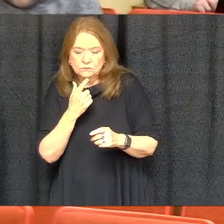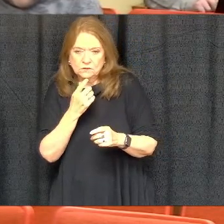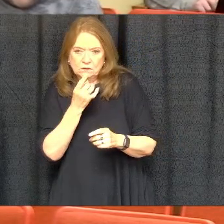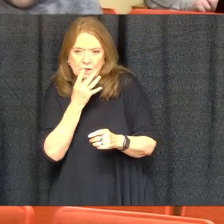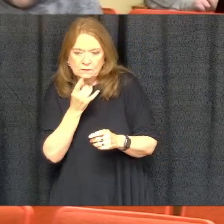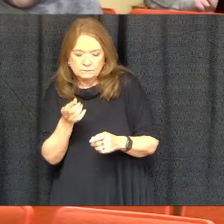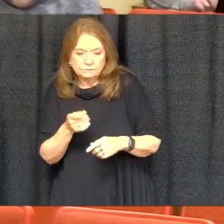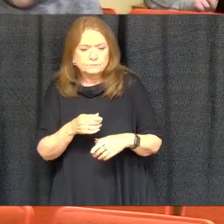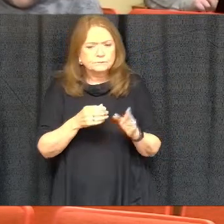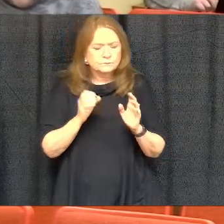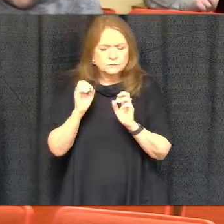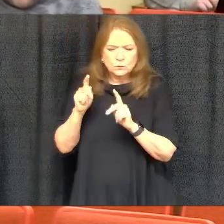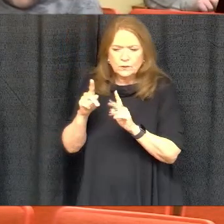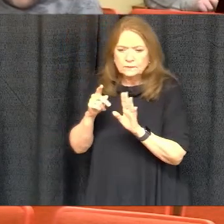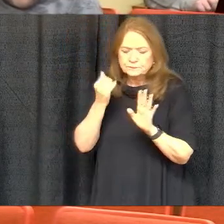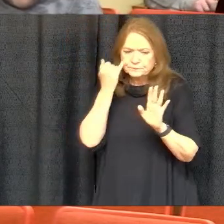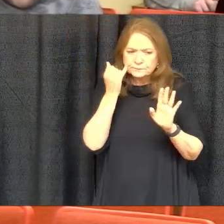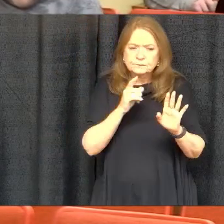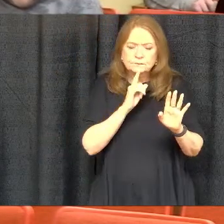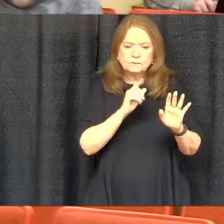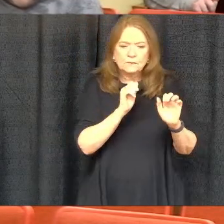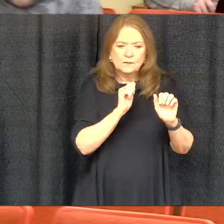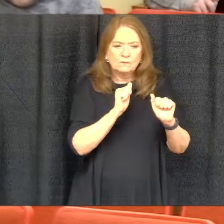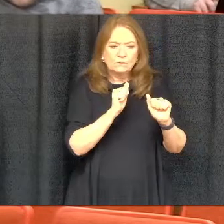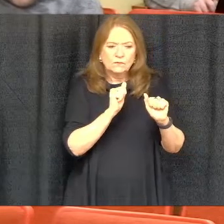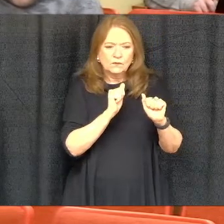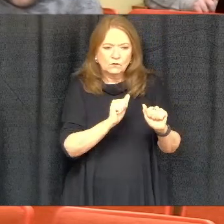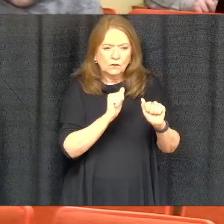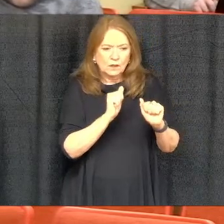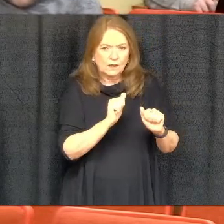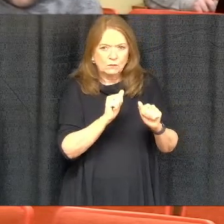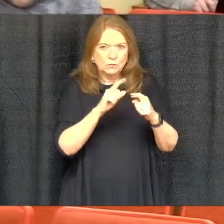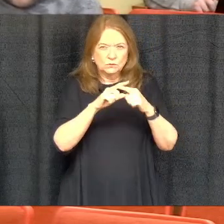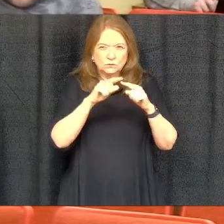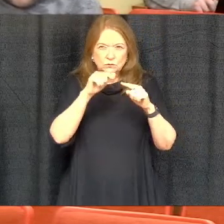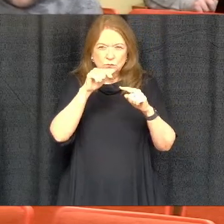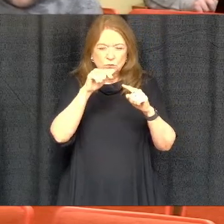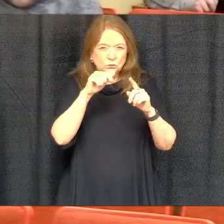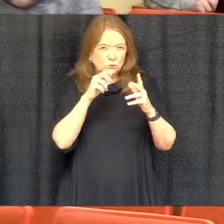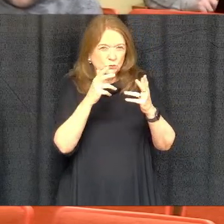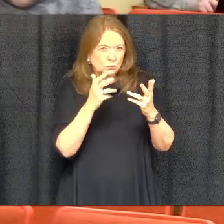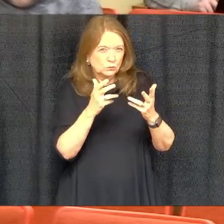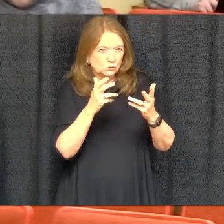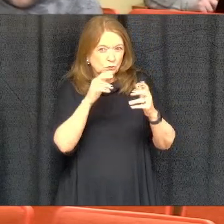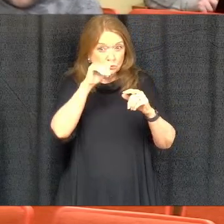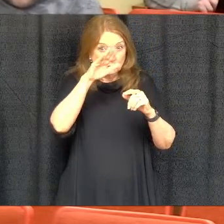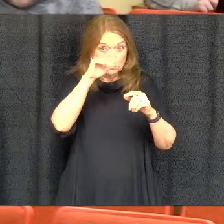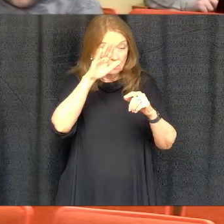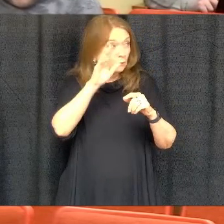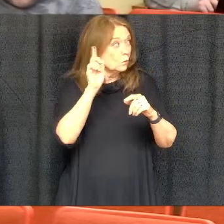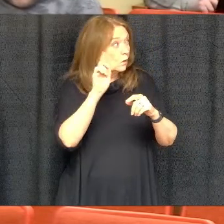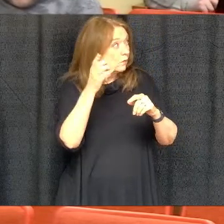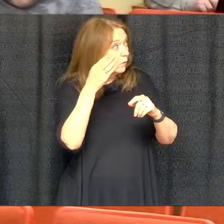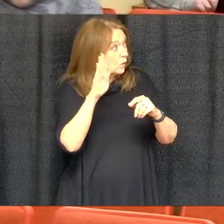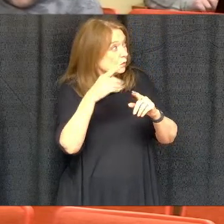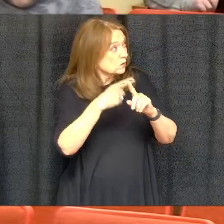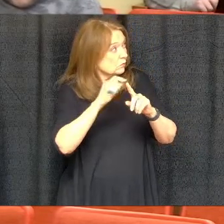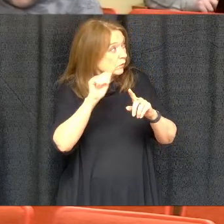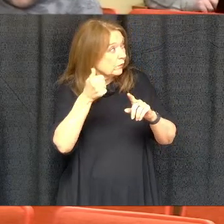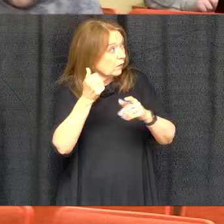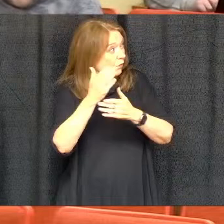are able to, I guess it's north, the top of the arrow, where the blue is coming from in the other